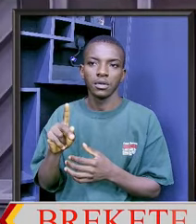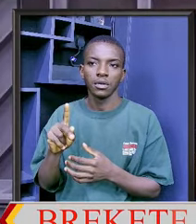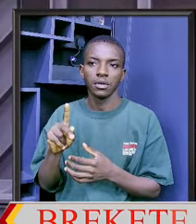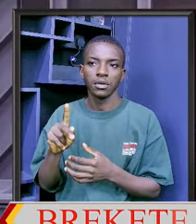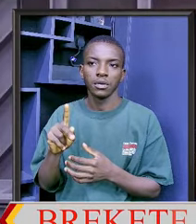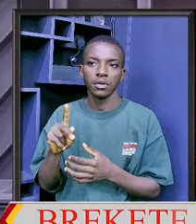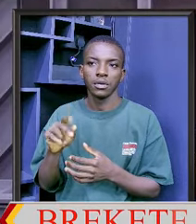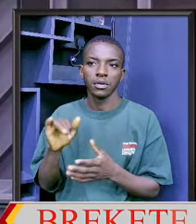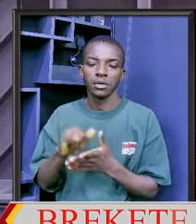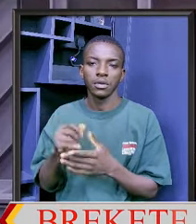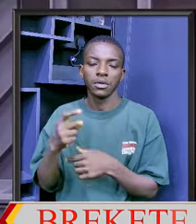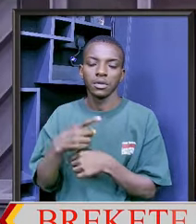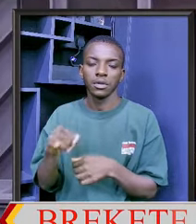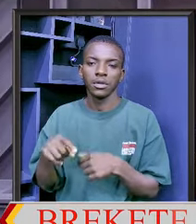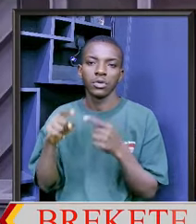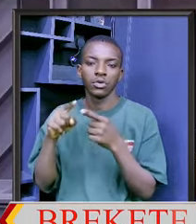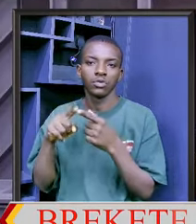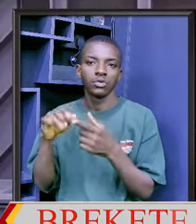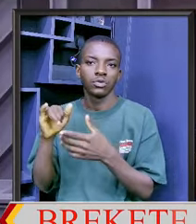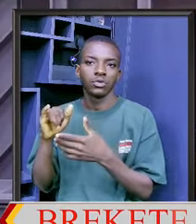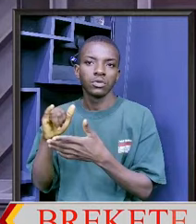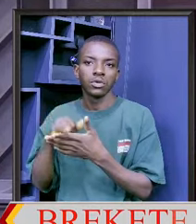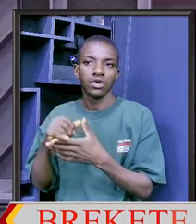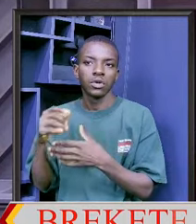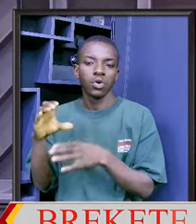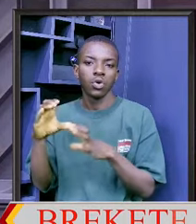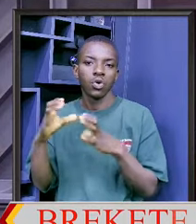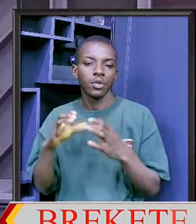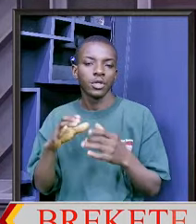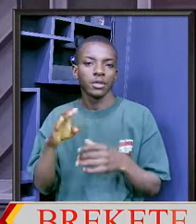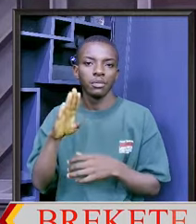That day where you go that community, Baguza.